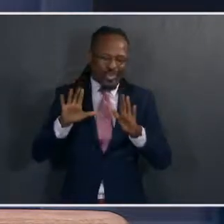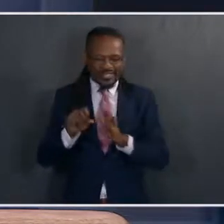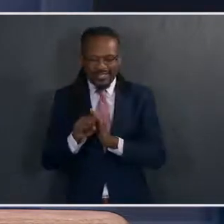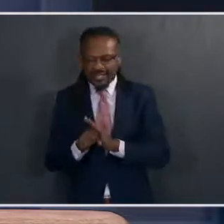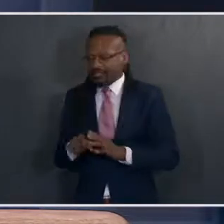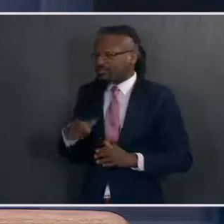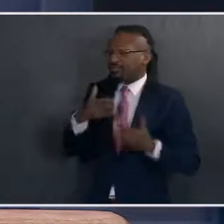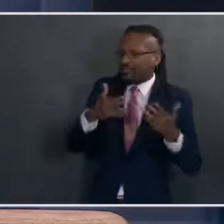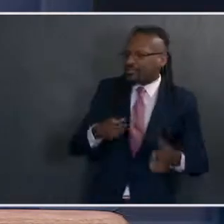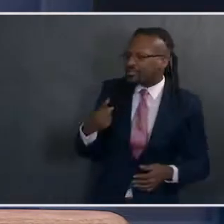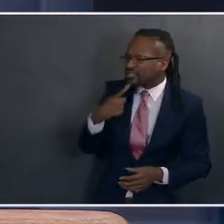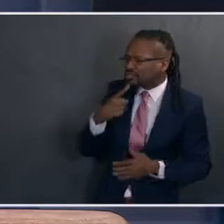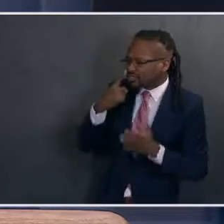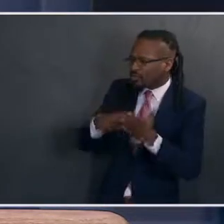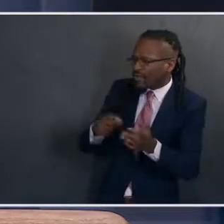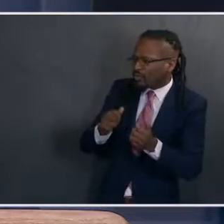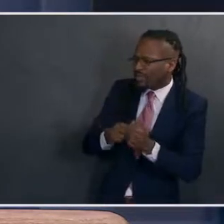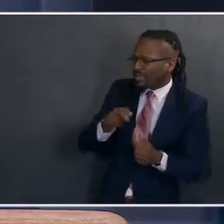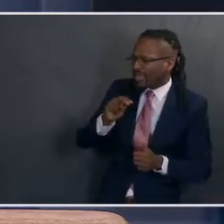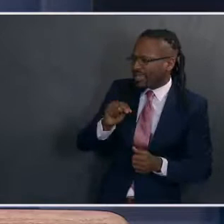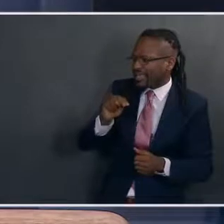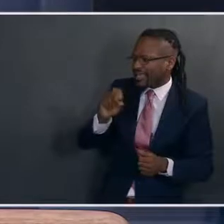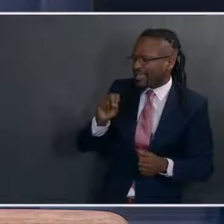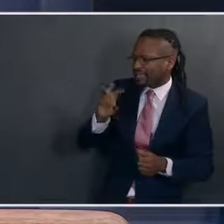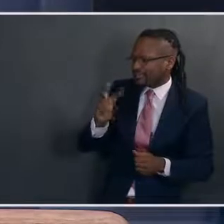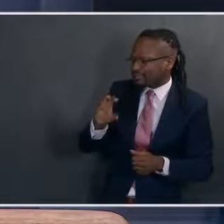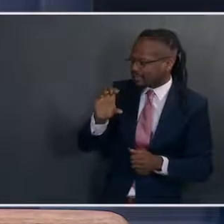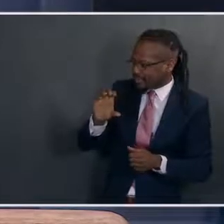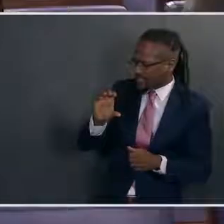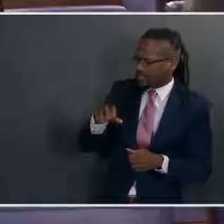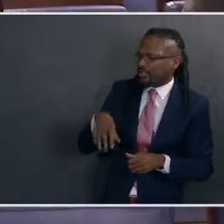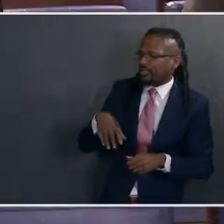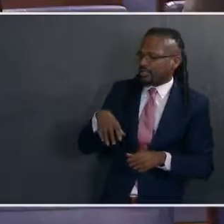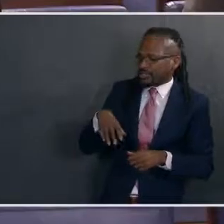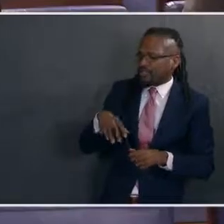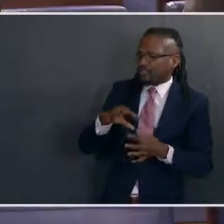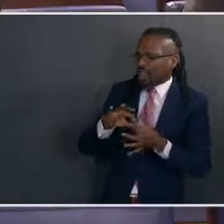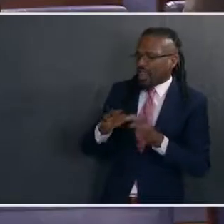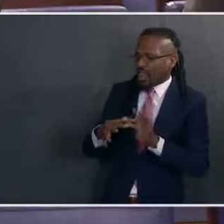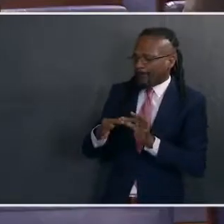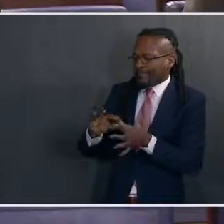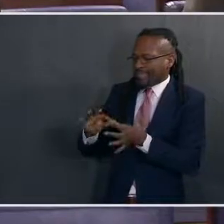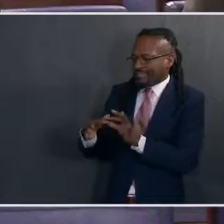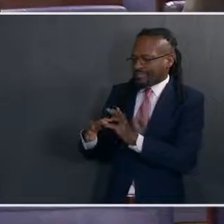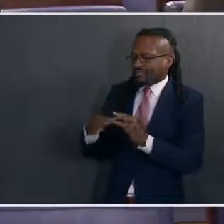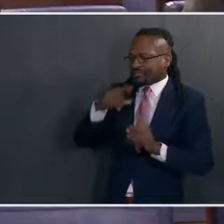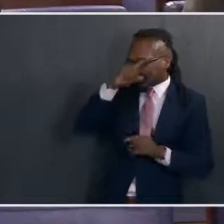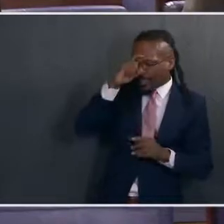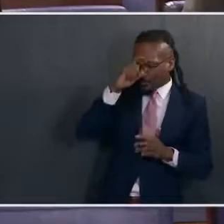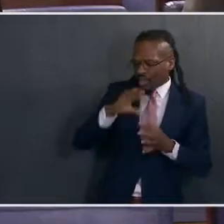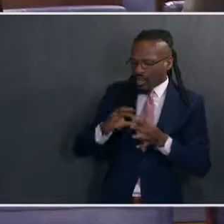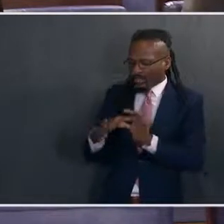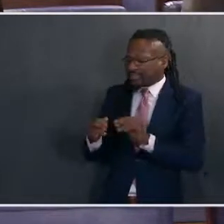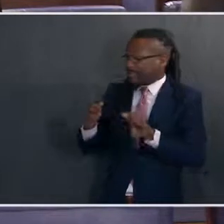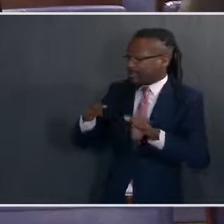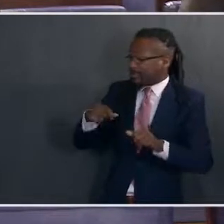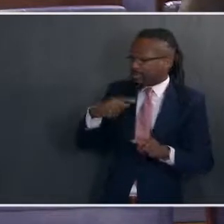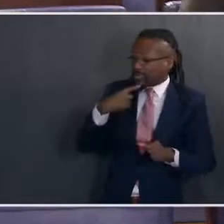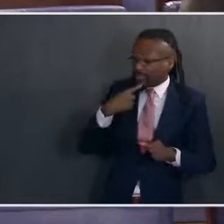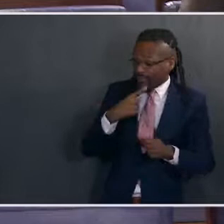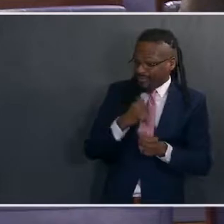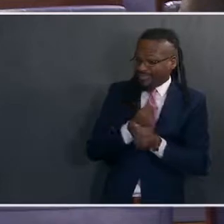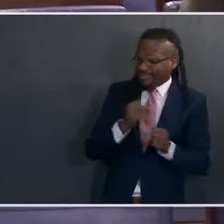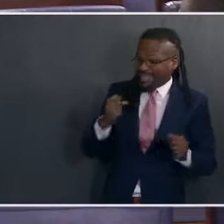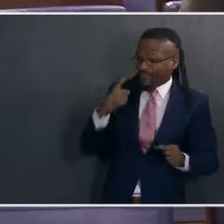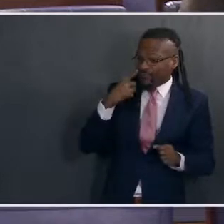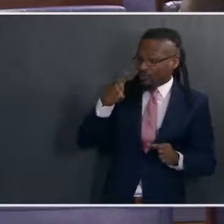checking with the NSC and the president about the Summer Olympics, I believe. Can you tell us, does he think at this point that it is safe for the U.S. team to